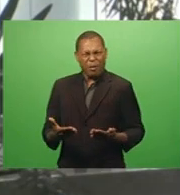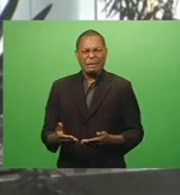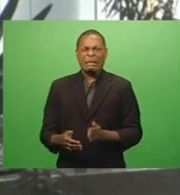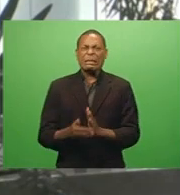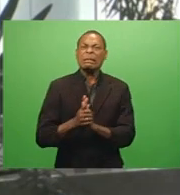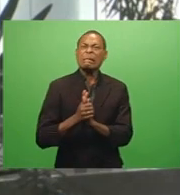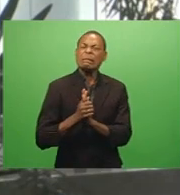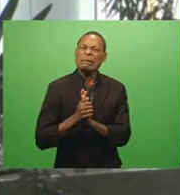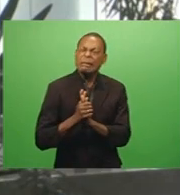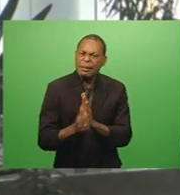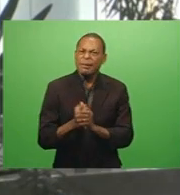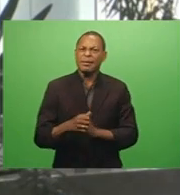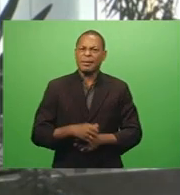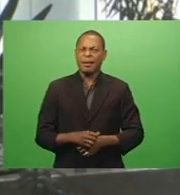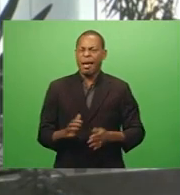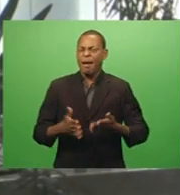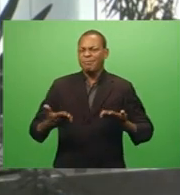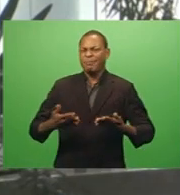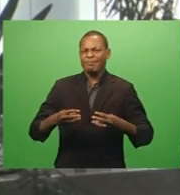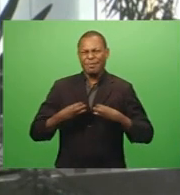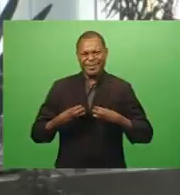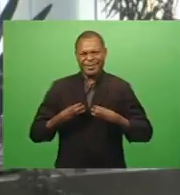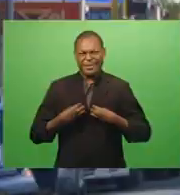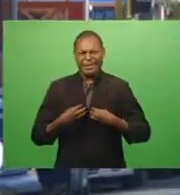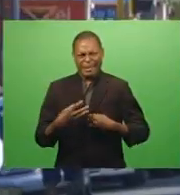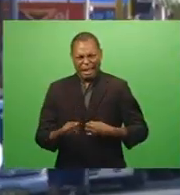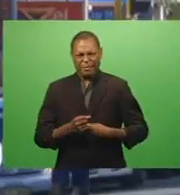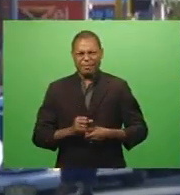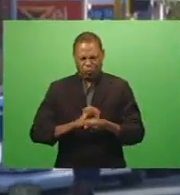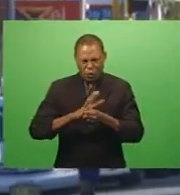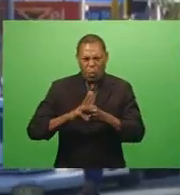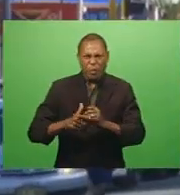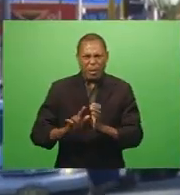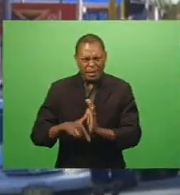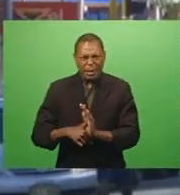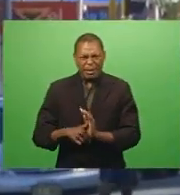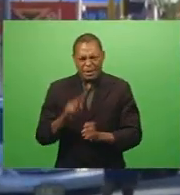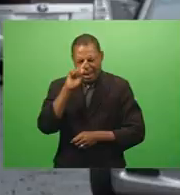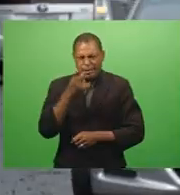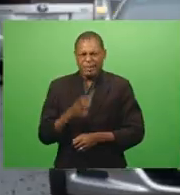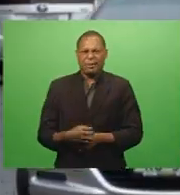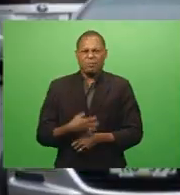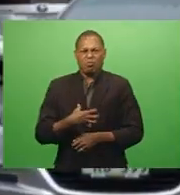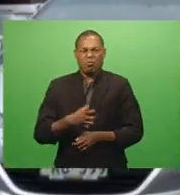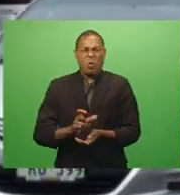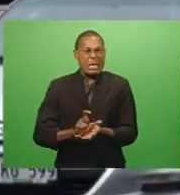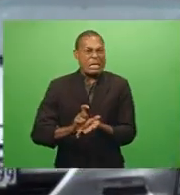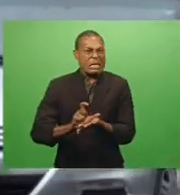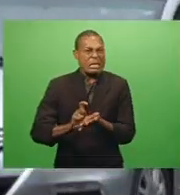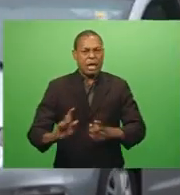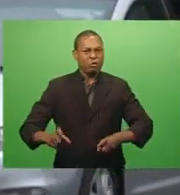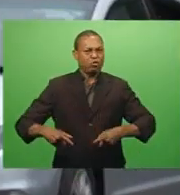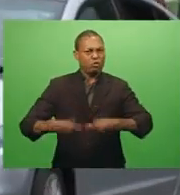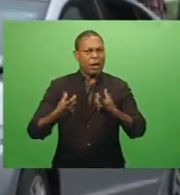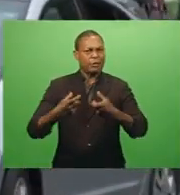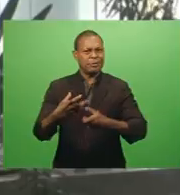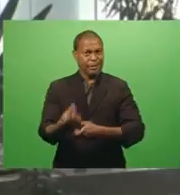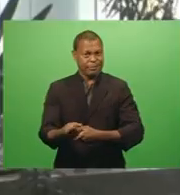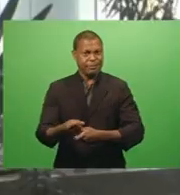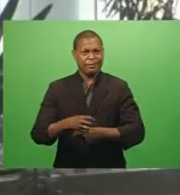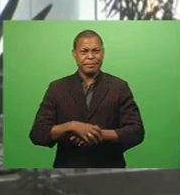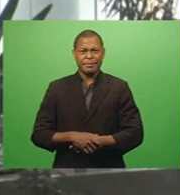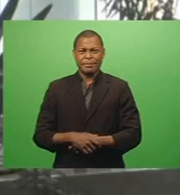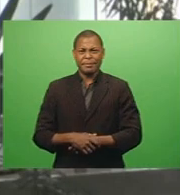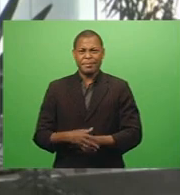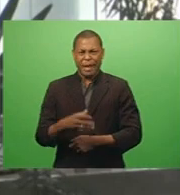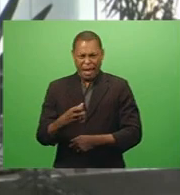how businesses are coping under COVID and to understand more clearly what their challenges are, so that as